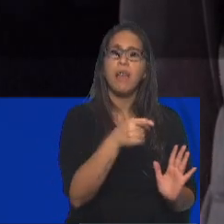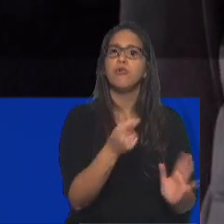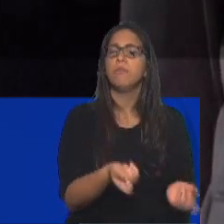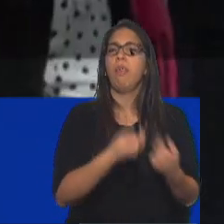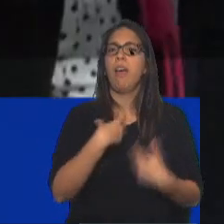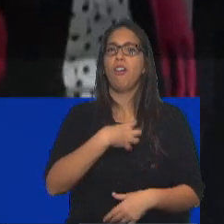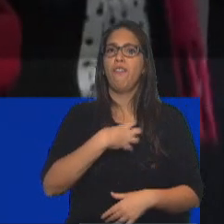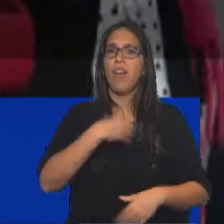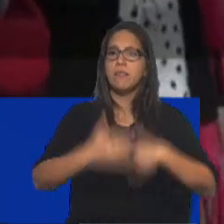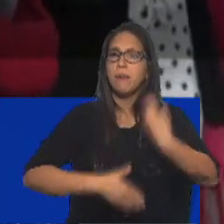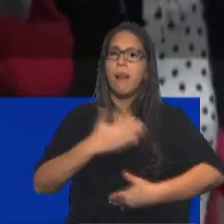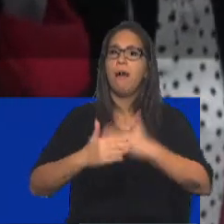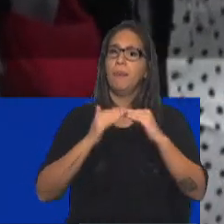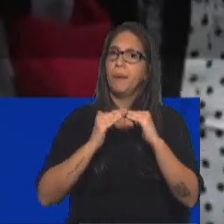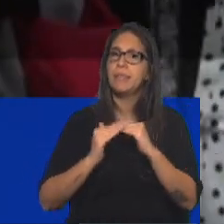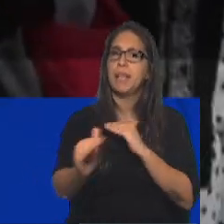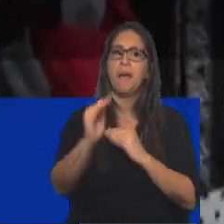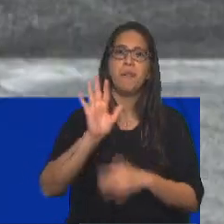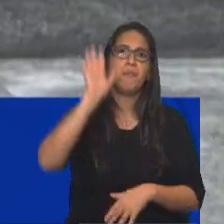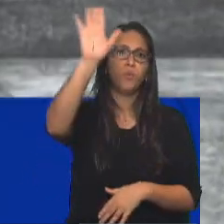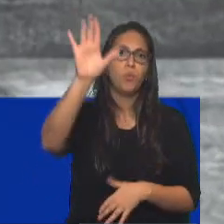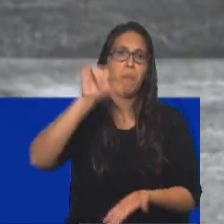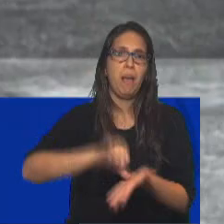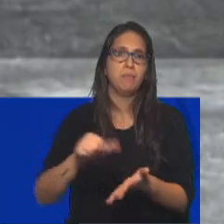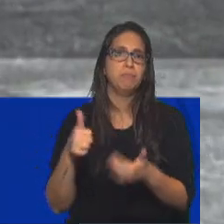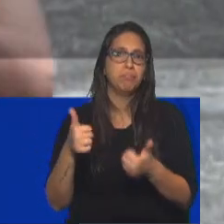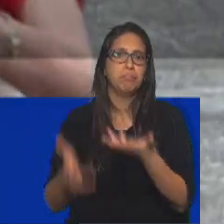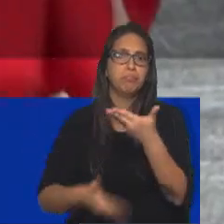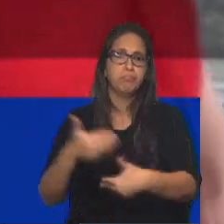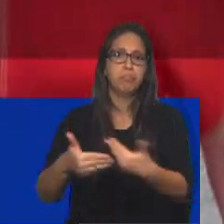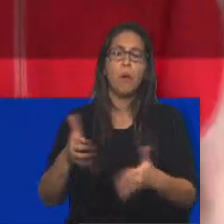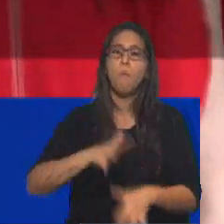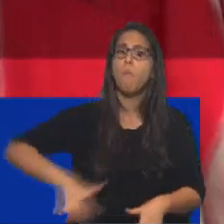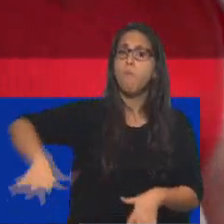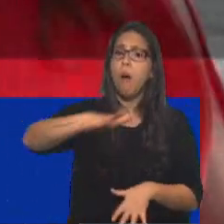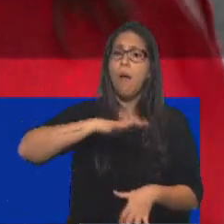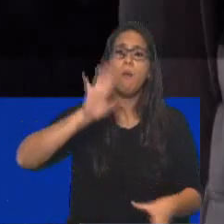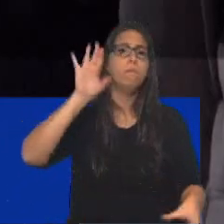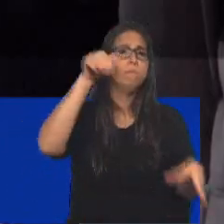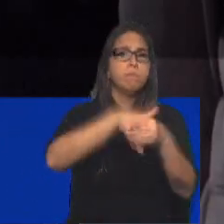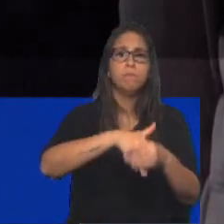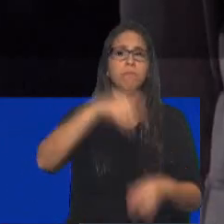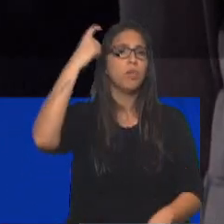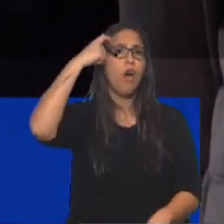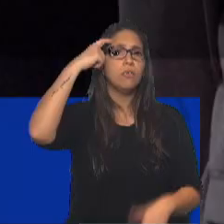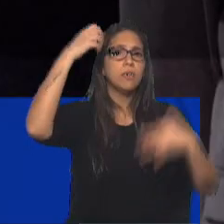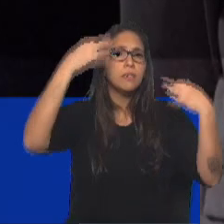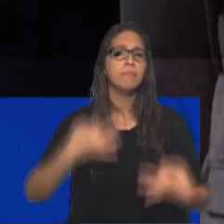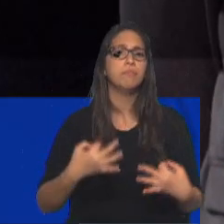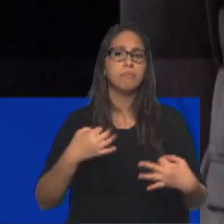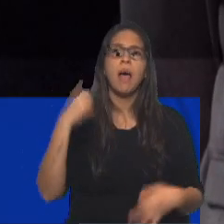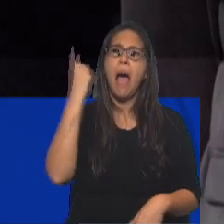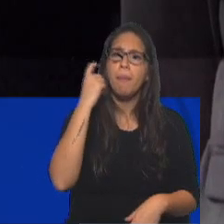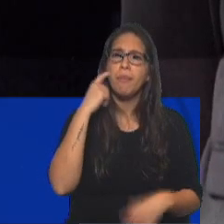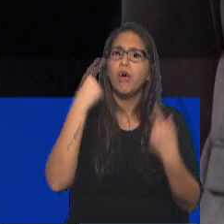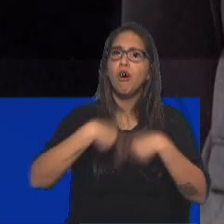our country's stability and future. The British people have delivered a sobering verdict tonight. There is much to learn and reflect